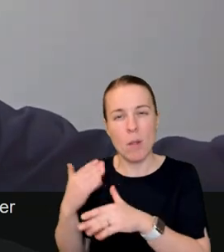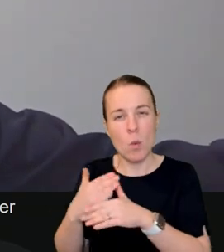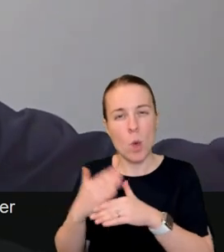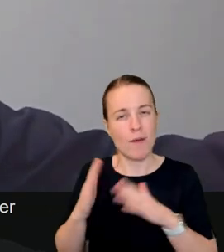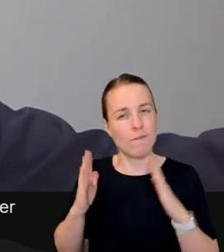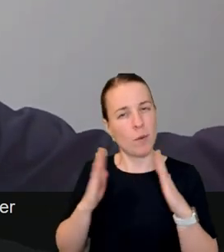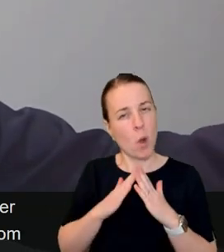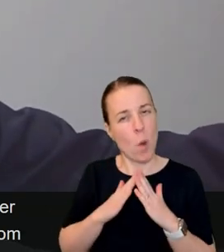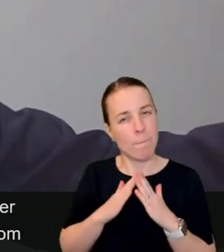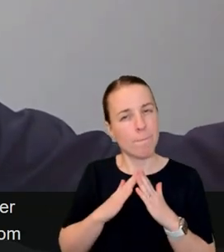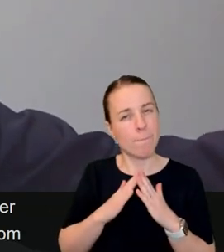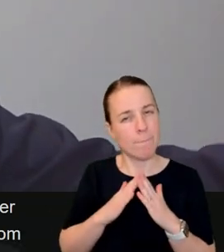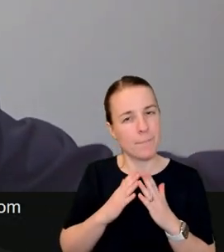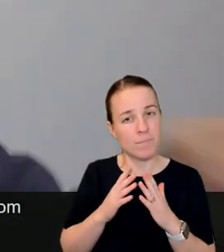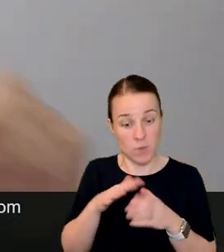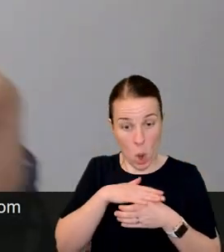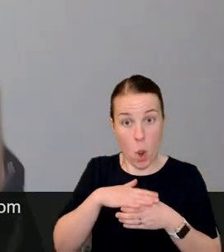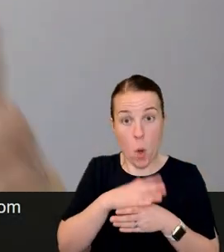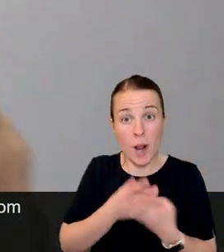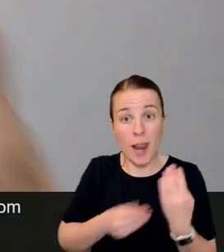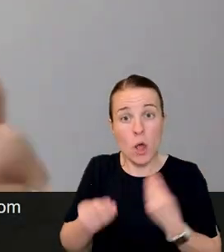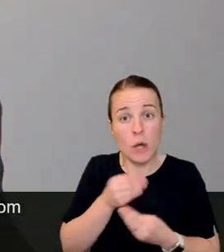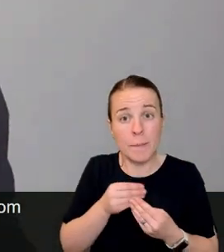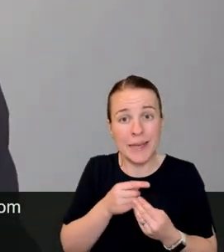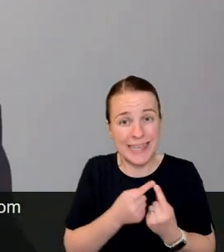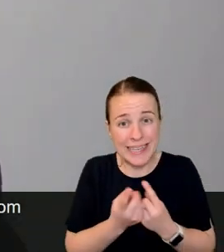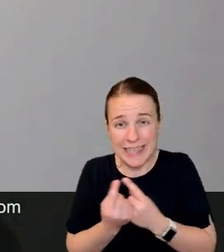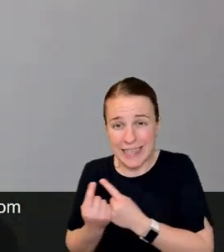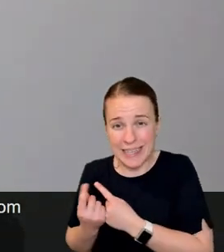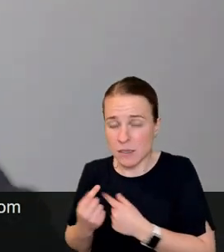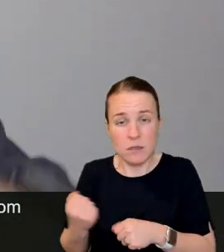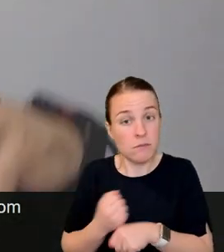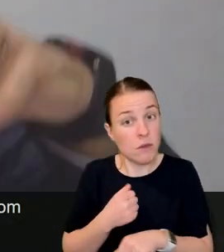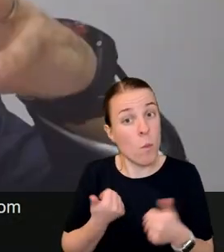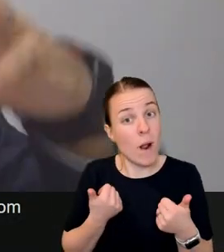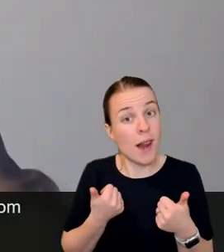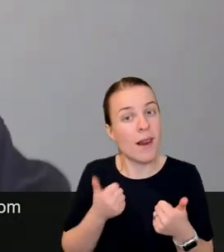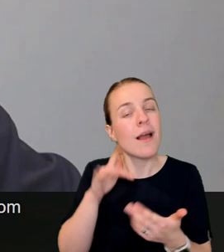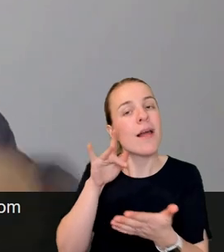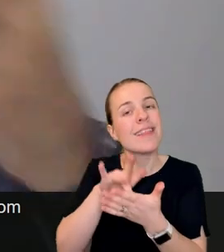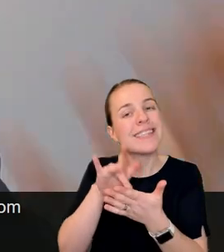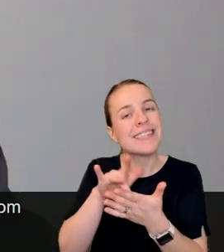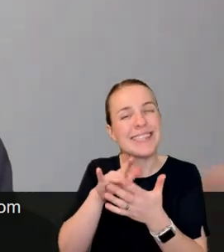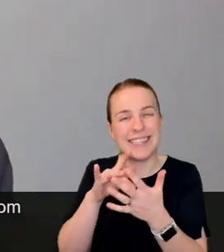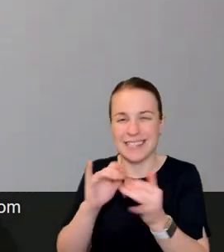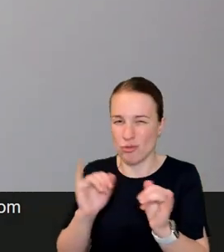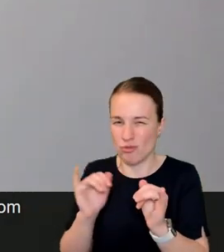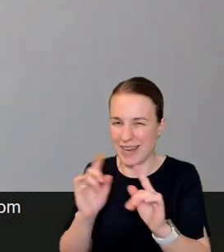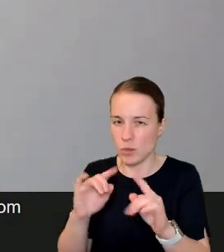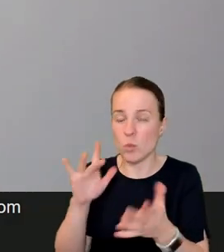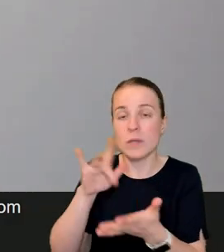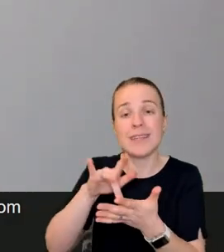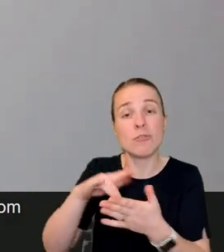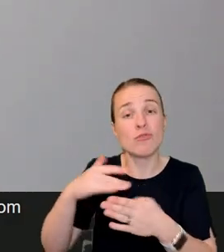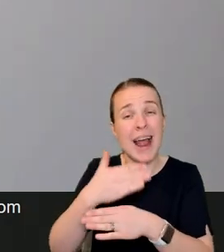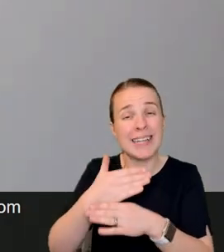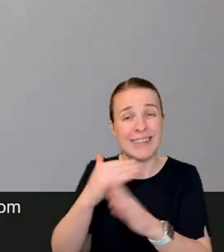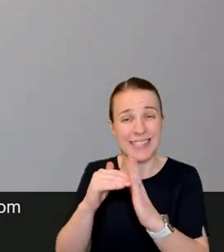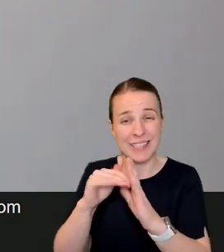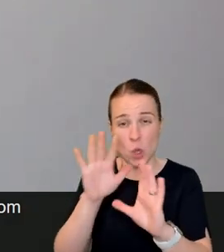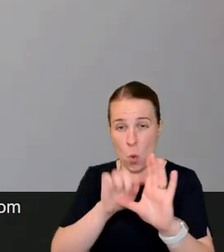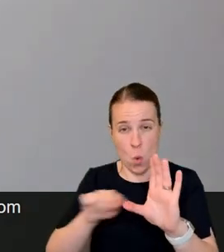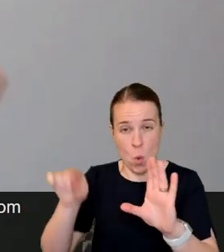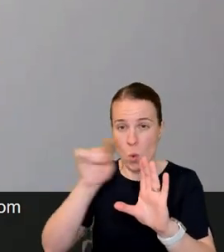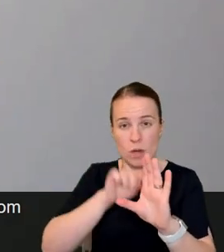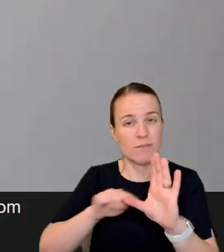local economies have done well. The real crisis in our city is what's called the central activity zone. The centre of our city, I